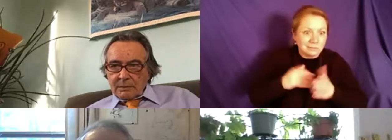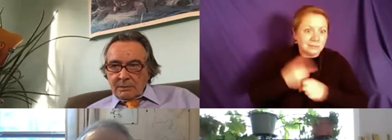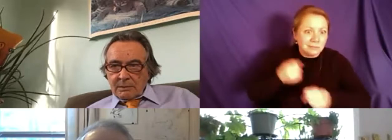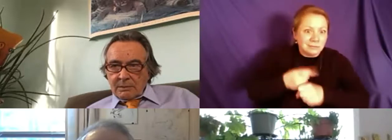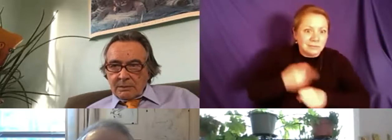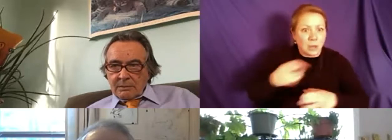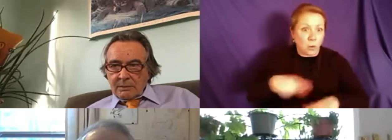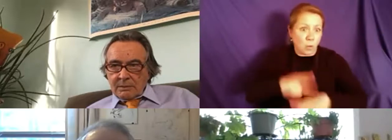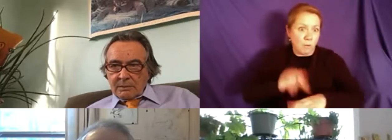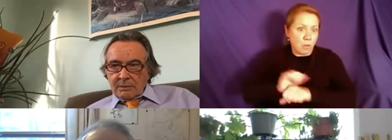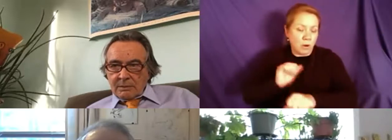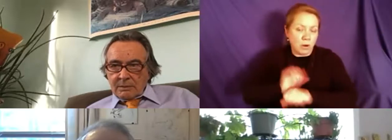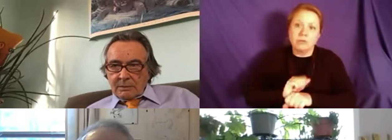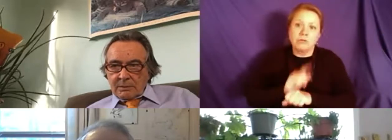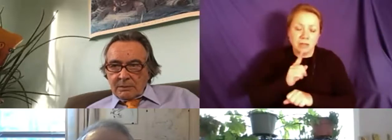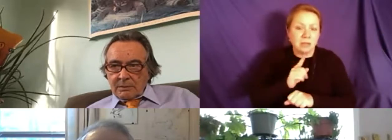normal work